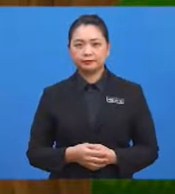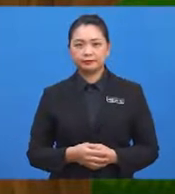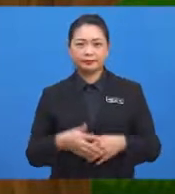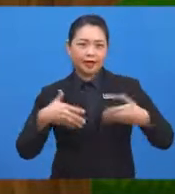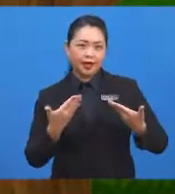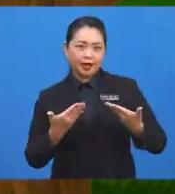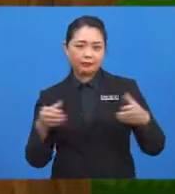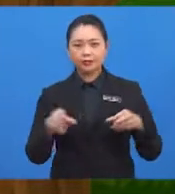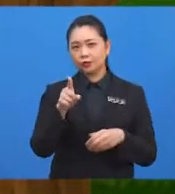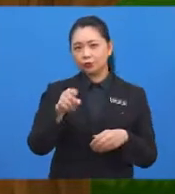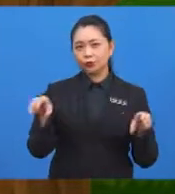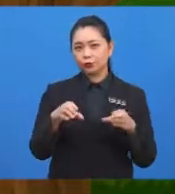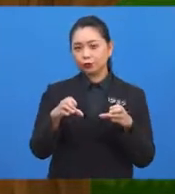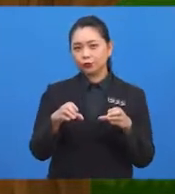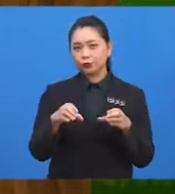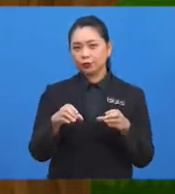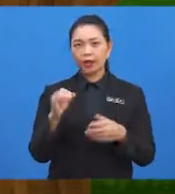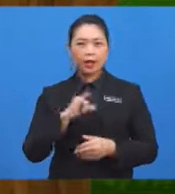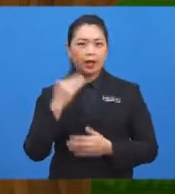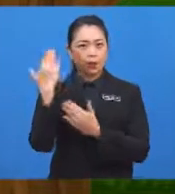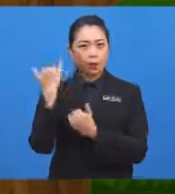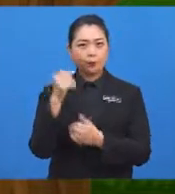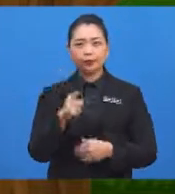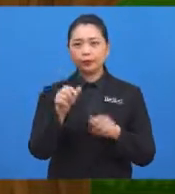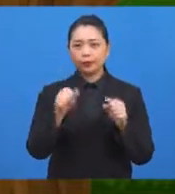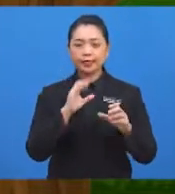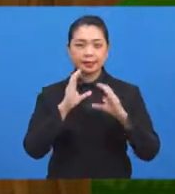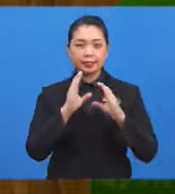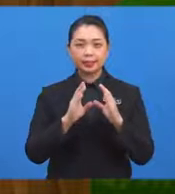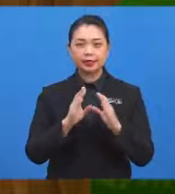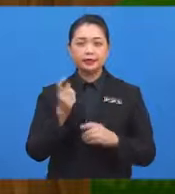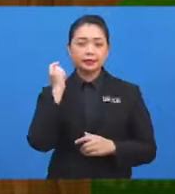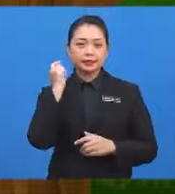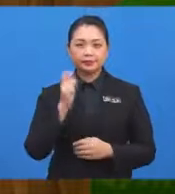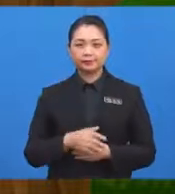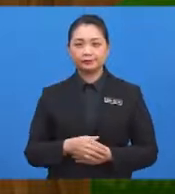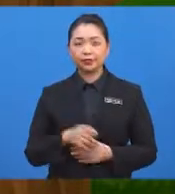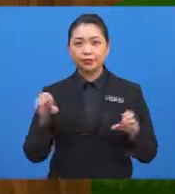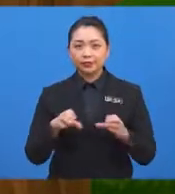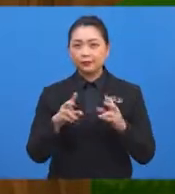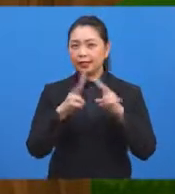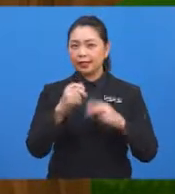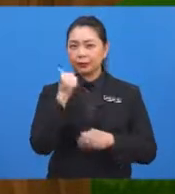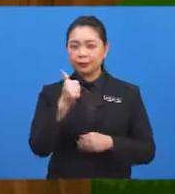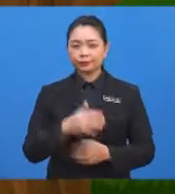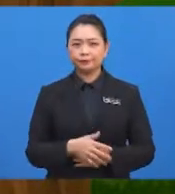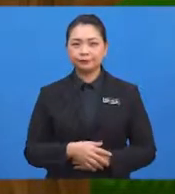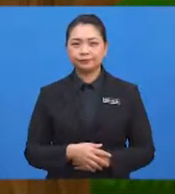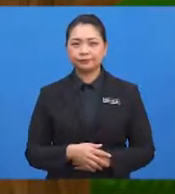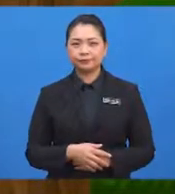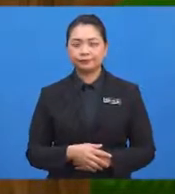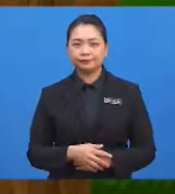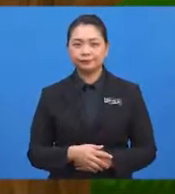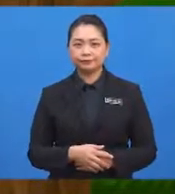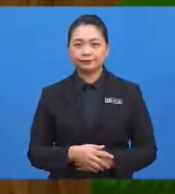How did you do, everyone? I hope you guys can say out all the pictures. You did very good.